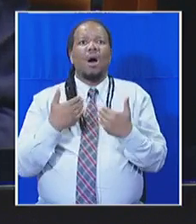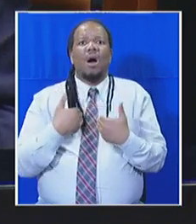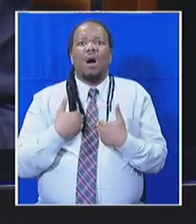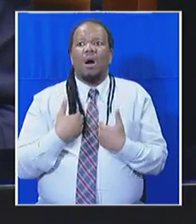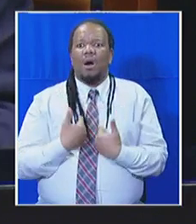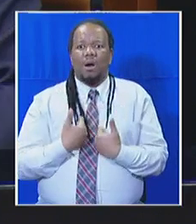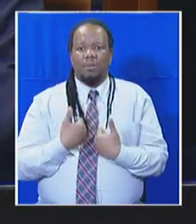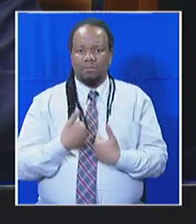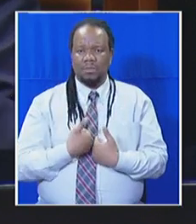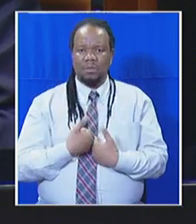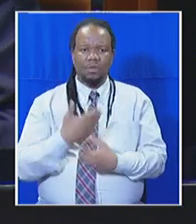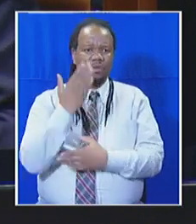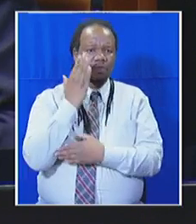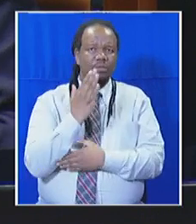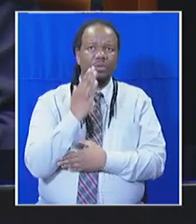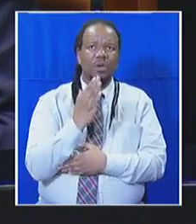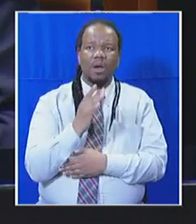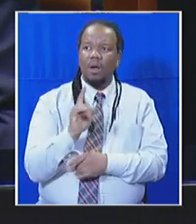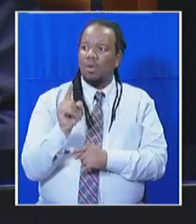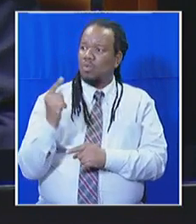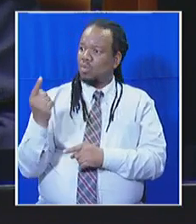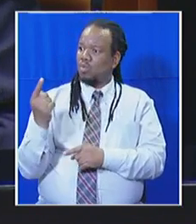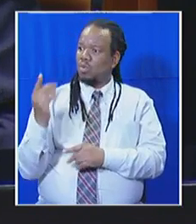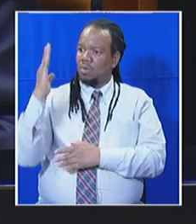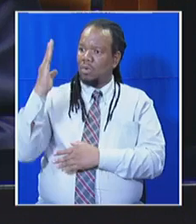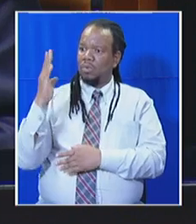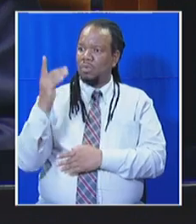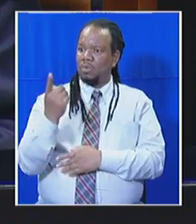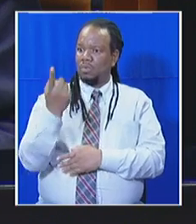speaking, and you already give me instructions.